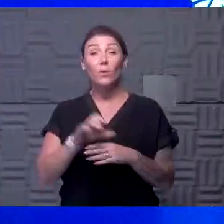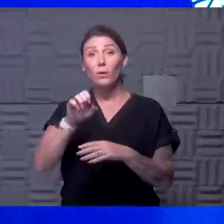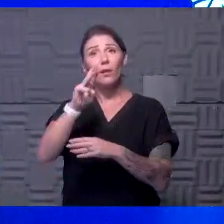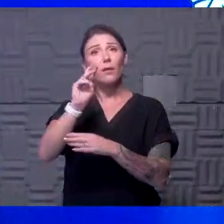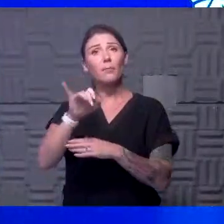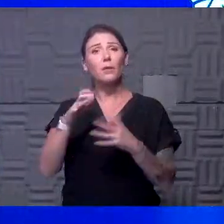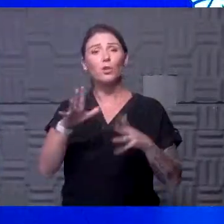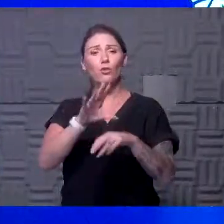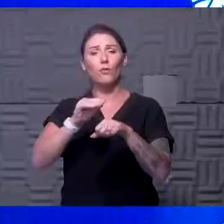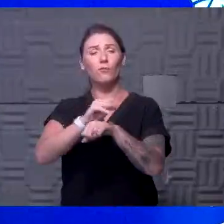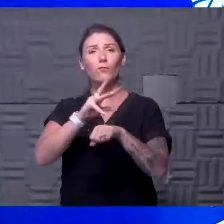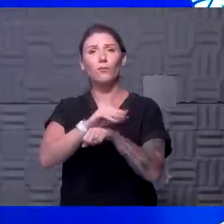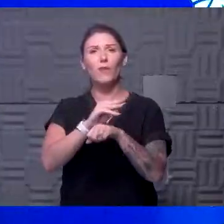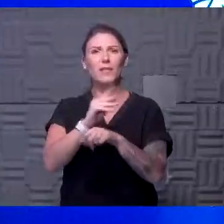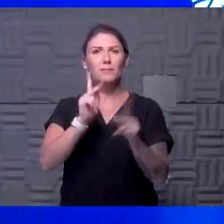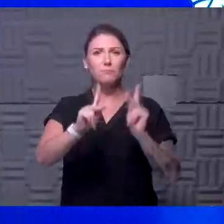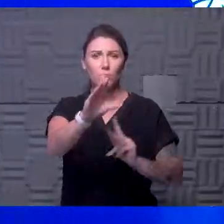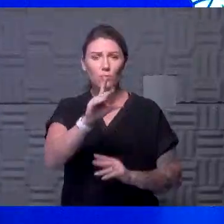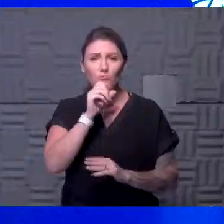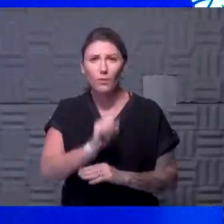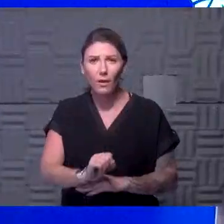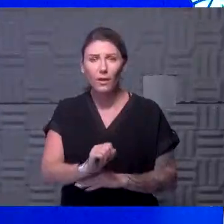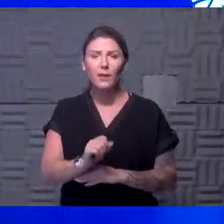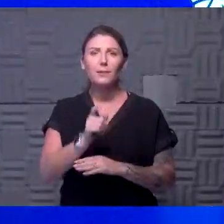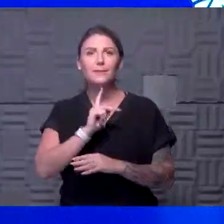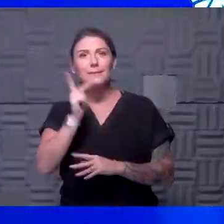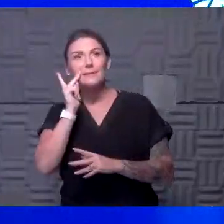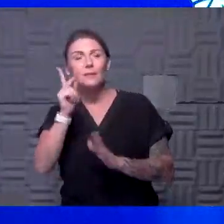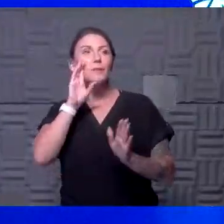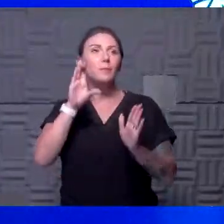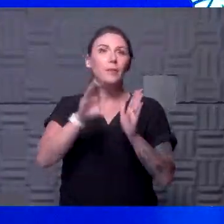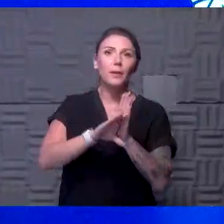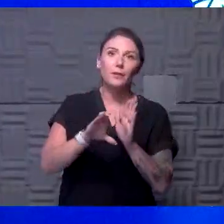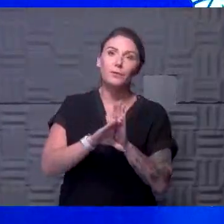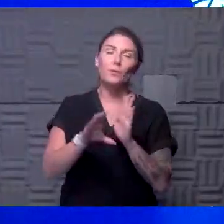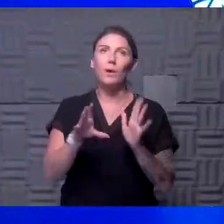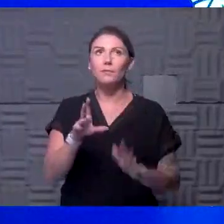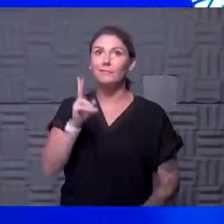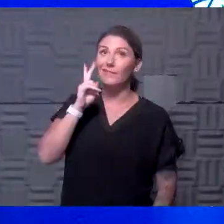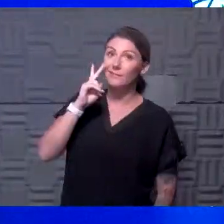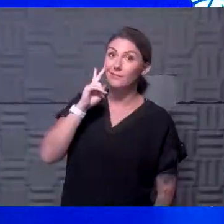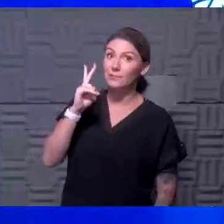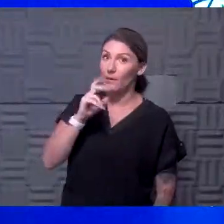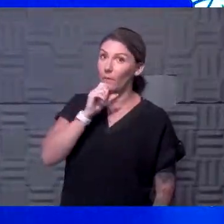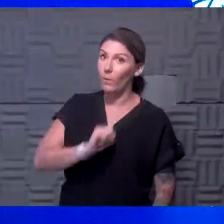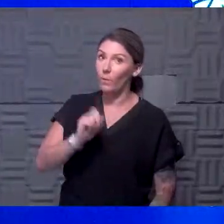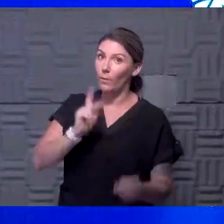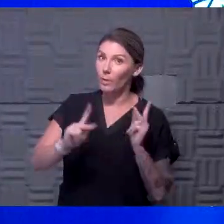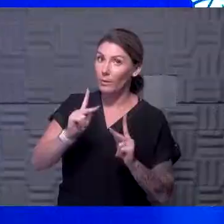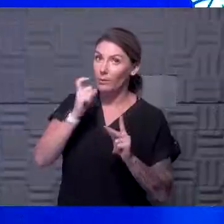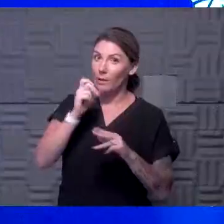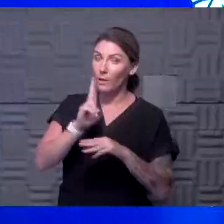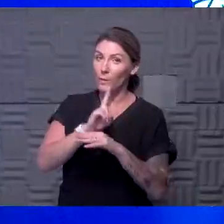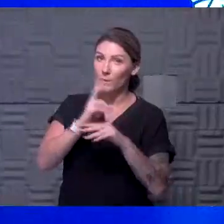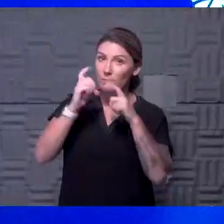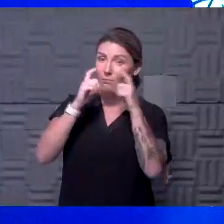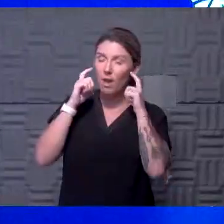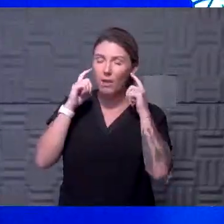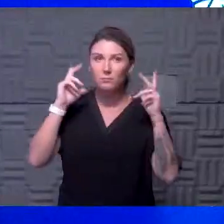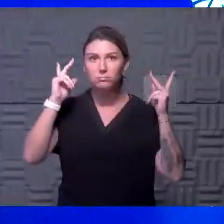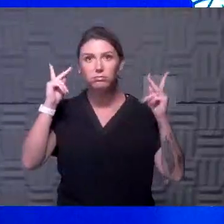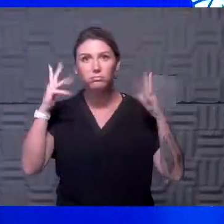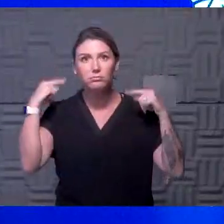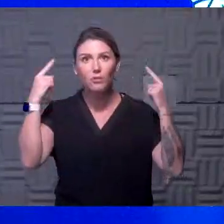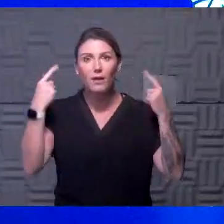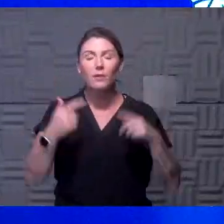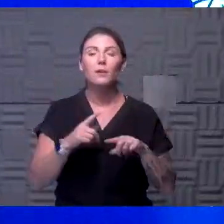have for people your age? Because, you know, I see those pictures and I see old folks too, my age, not wearing a mask, drives me crazy. But I see all the young people not